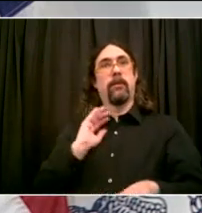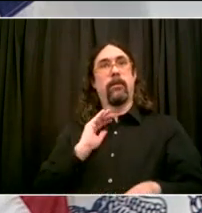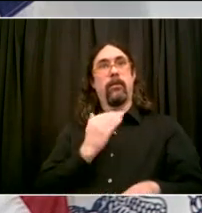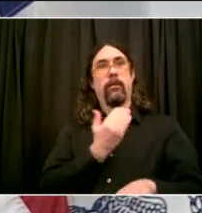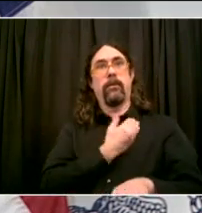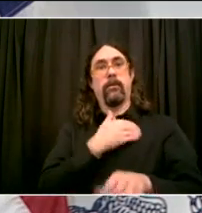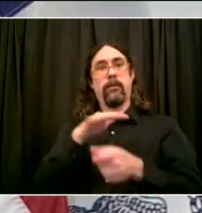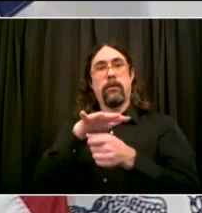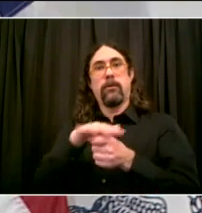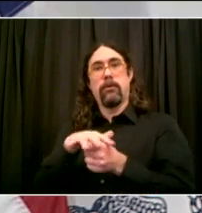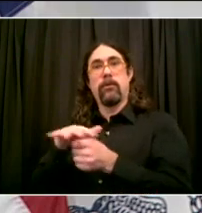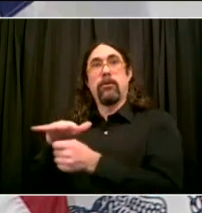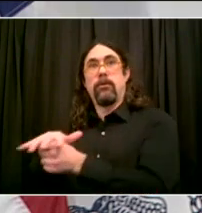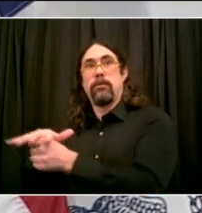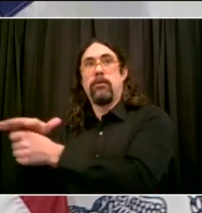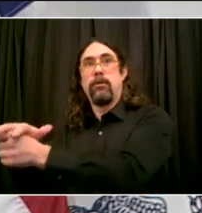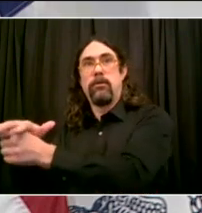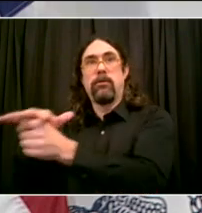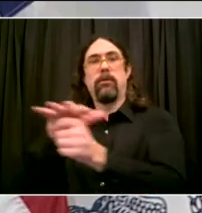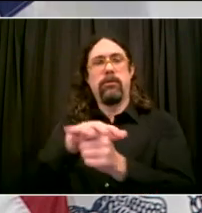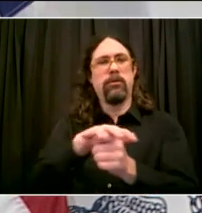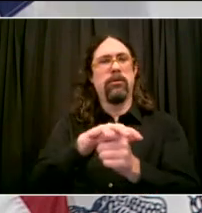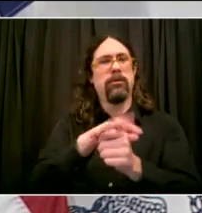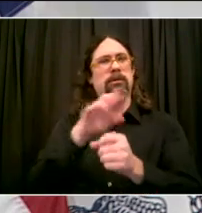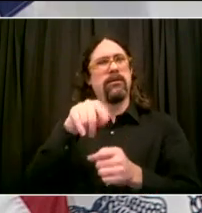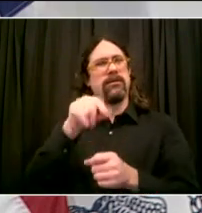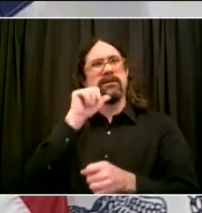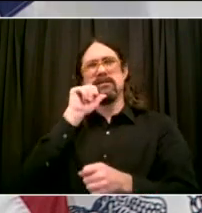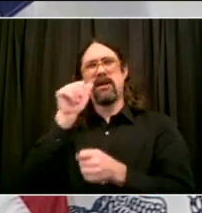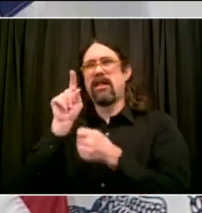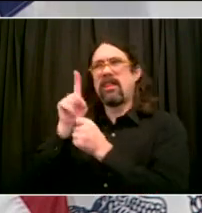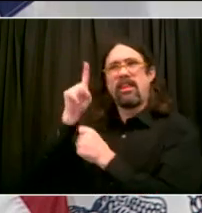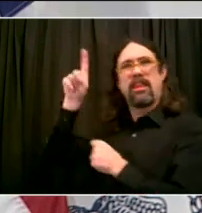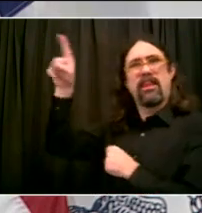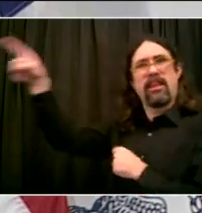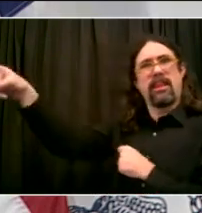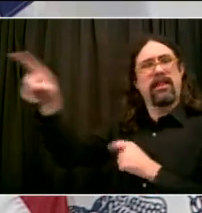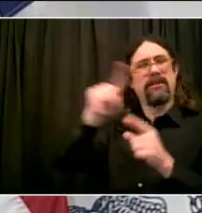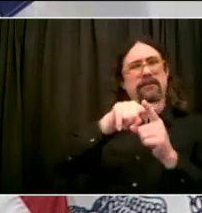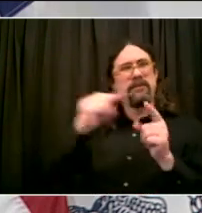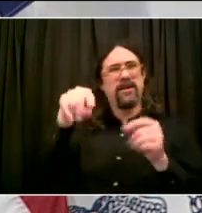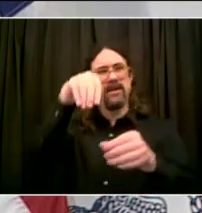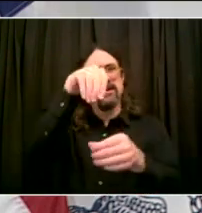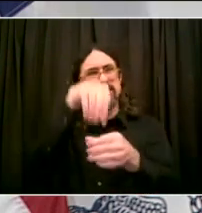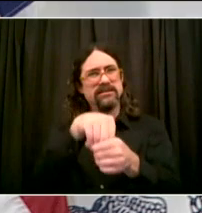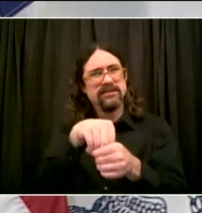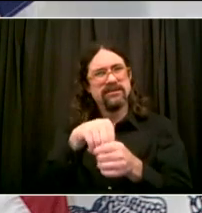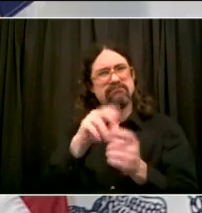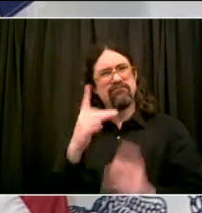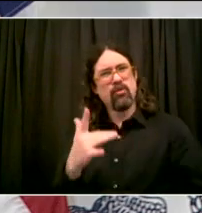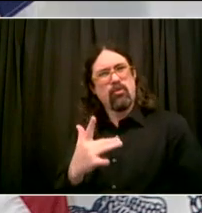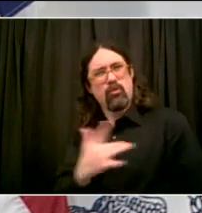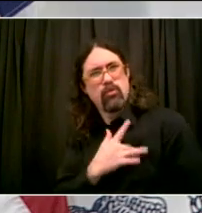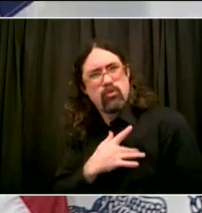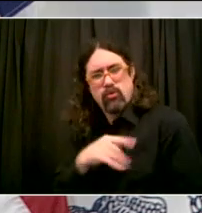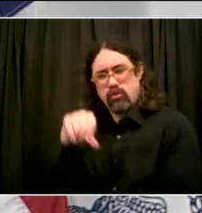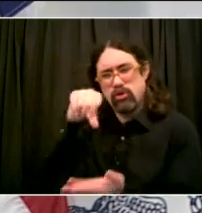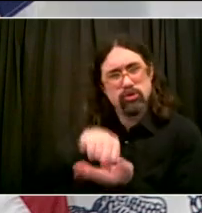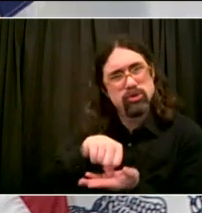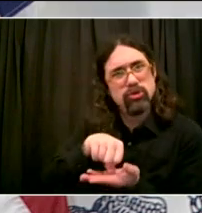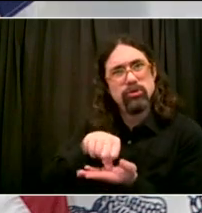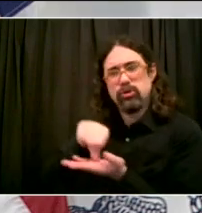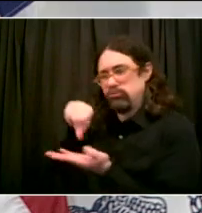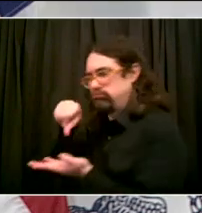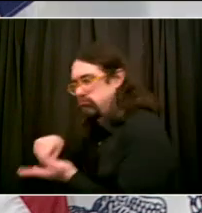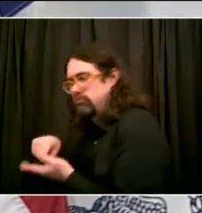location. Put the vaccination sites where people need them most. A second, get out there with the community. This is what the Vaccine Command Center is doing,